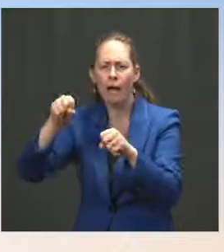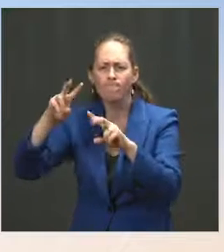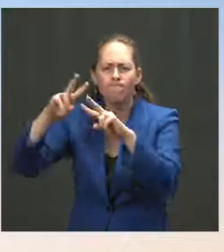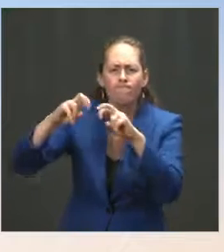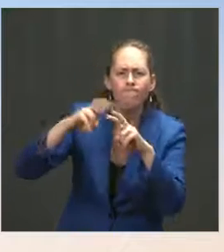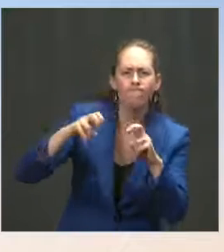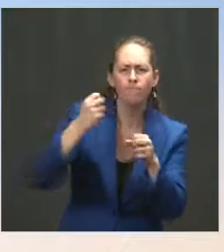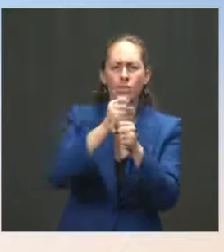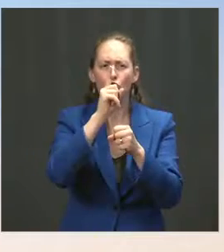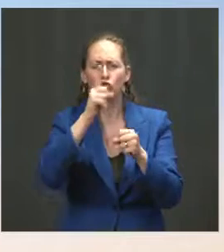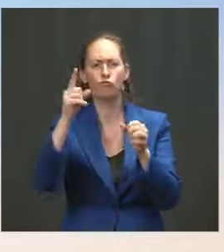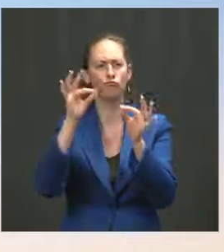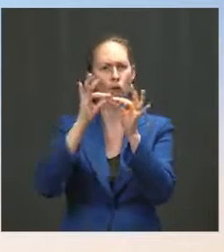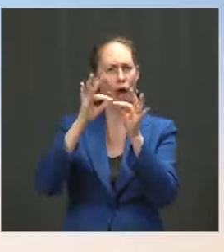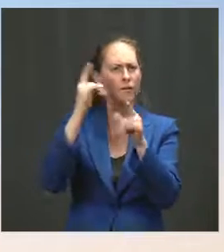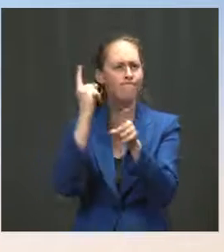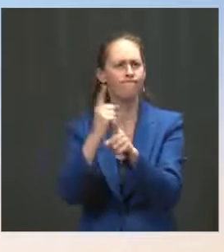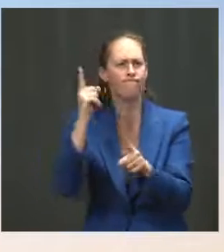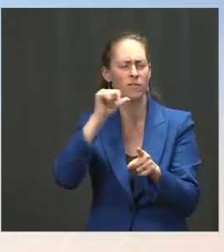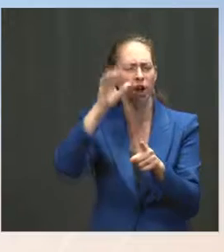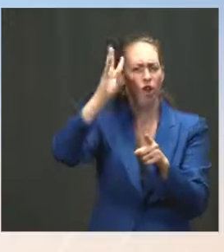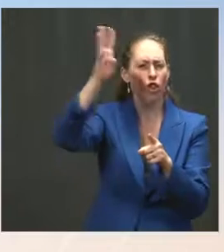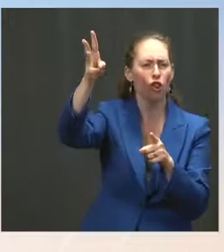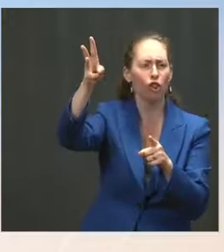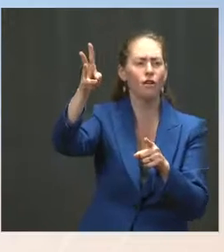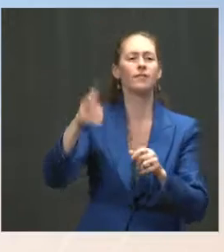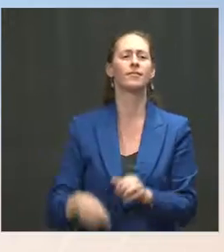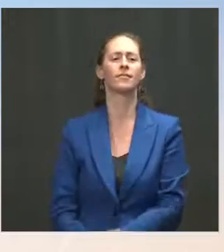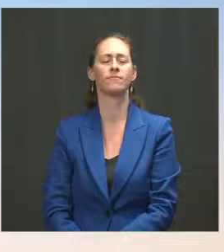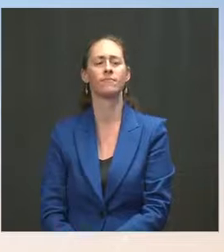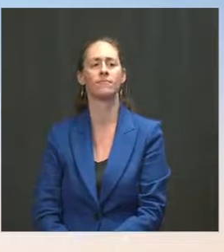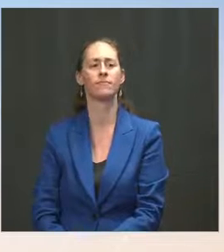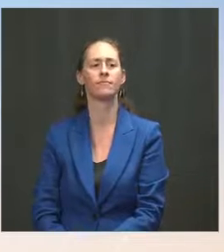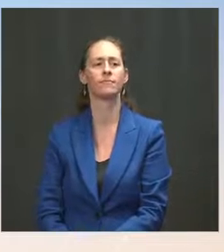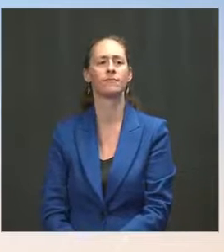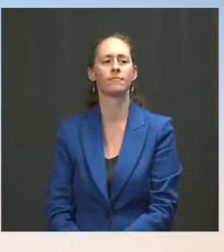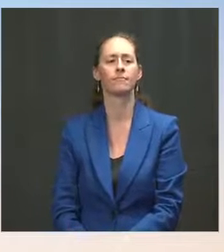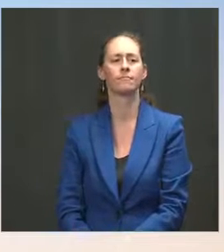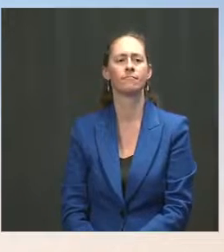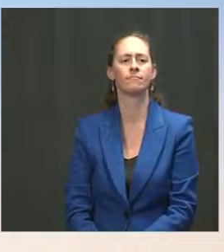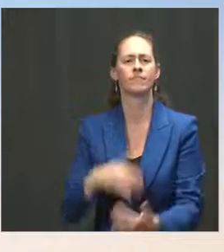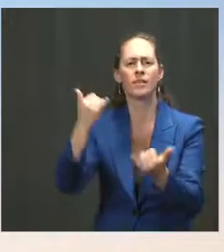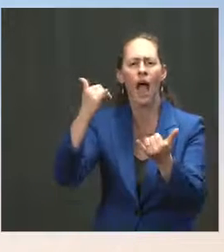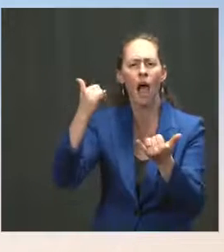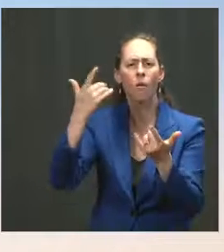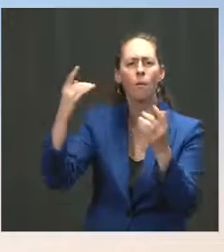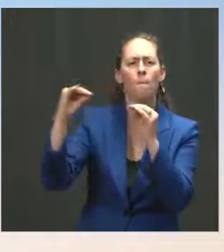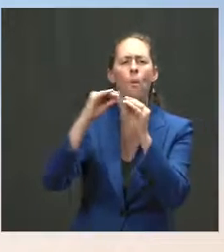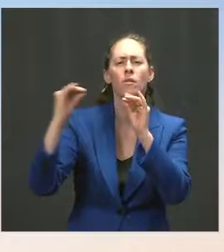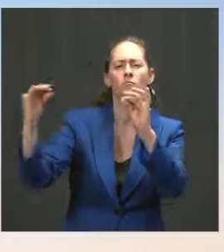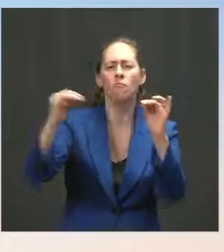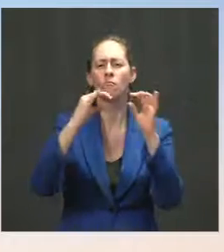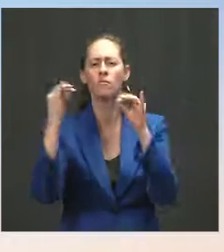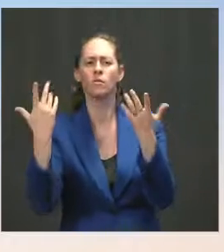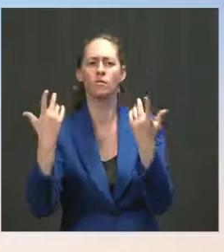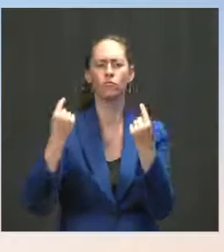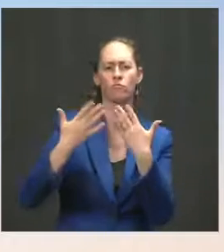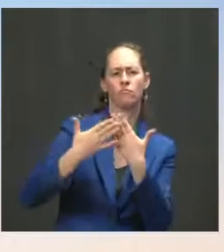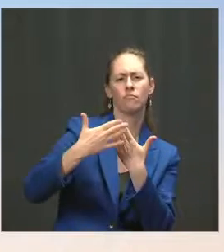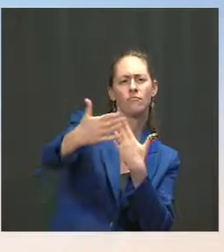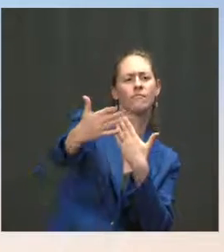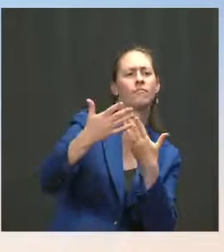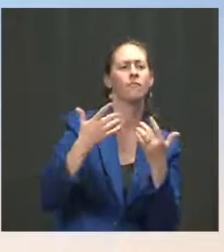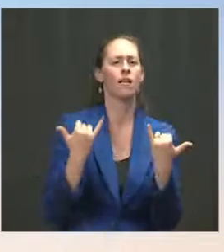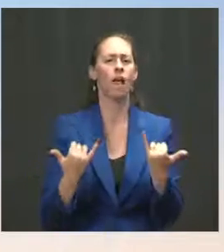is not meant to be for immediate response necessarily. It's meant to be long-term engagement,